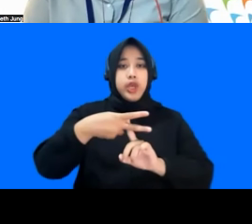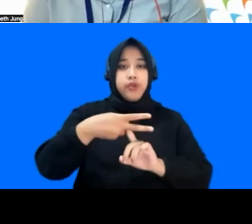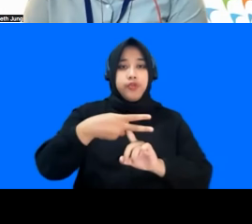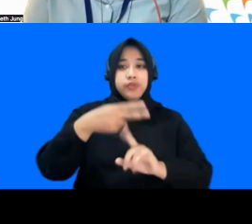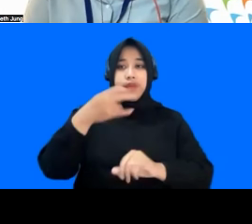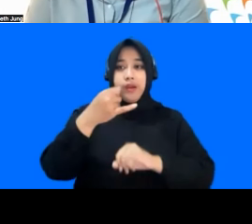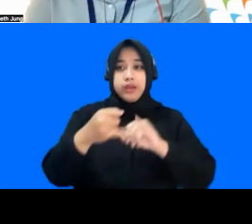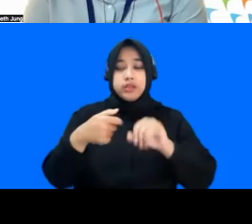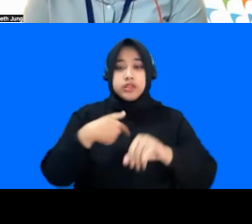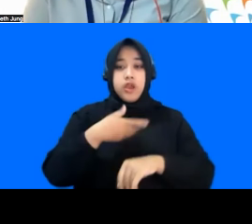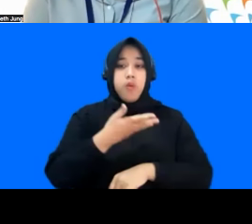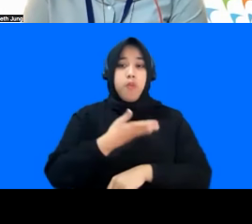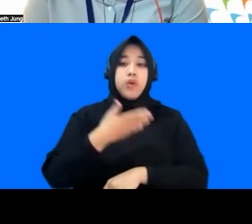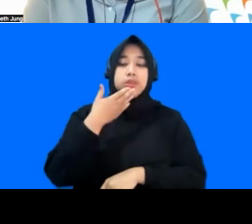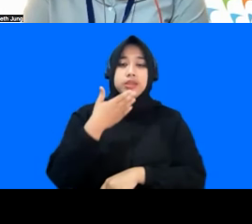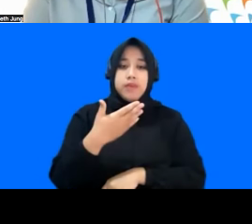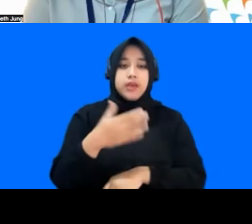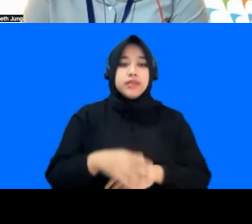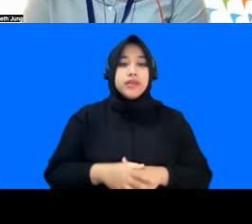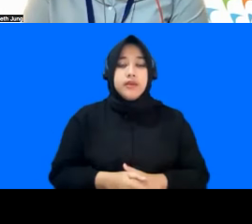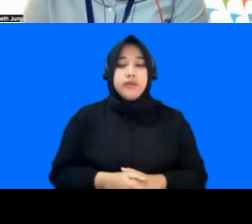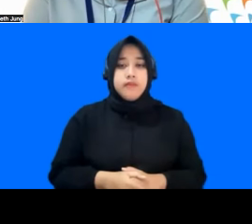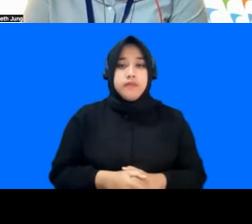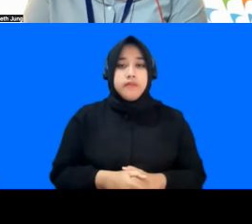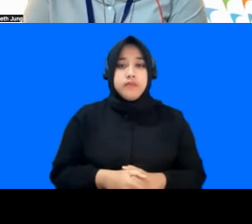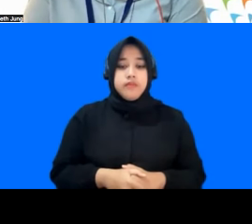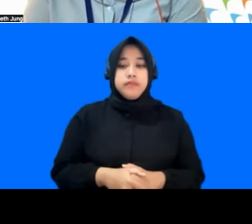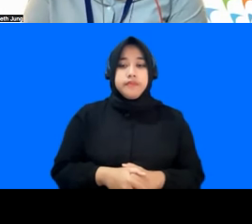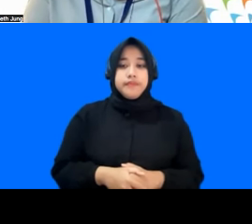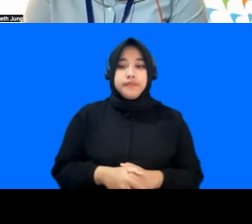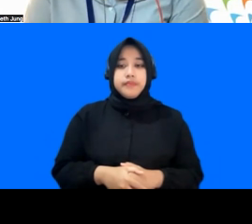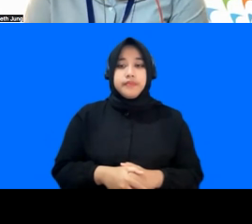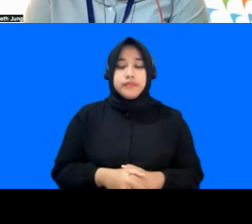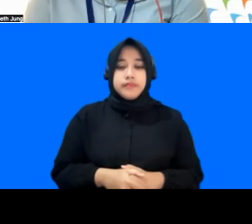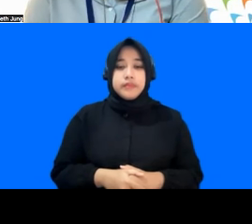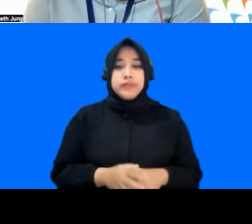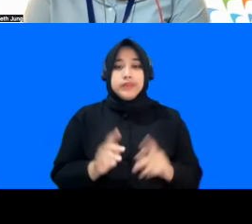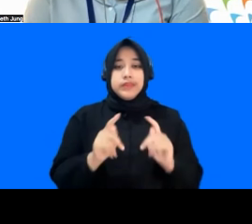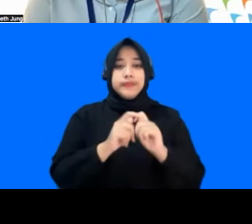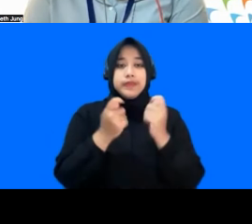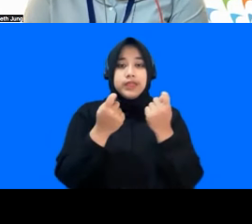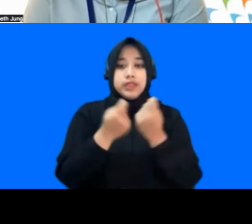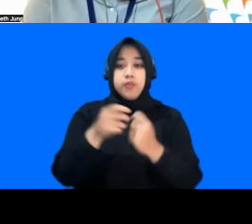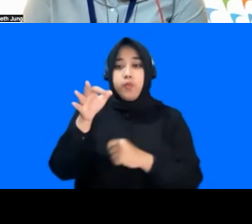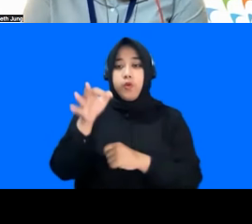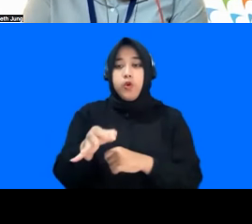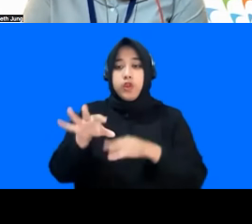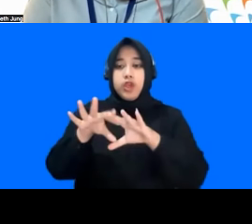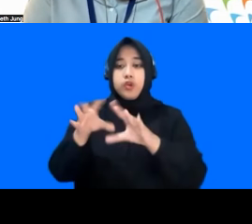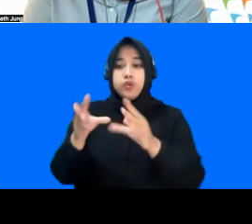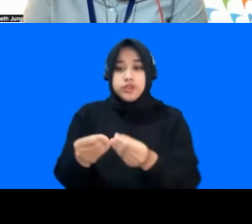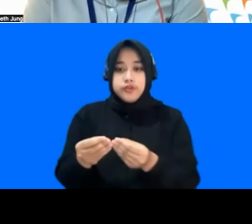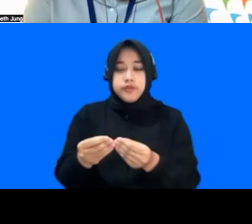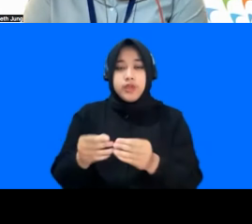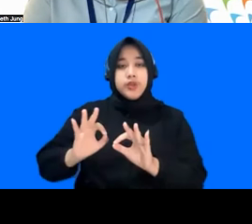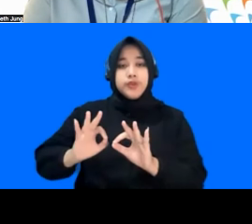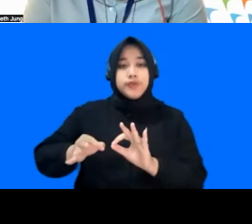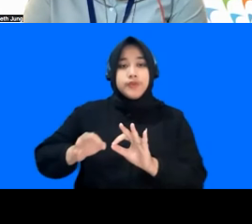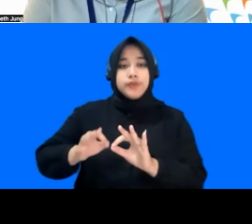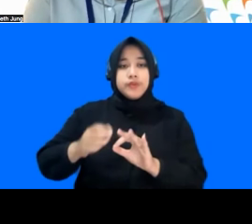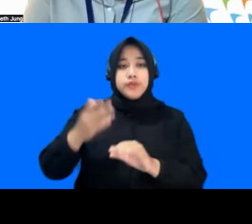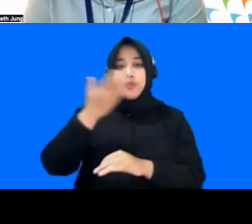course, reserved for inclusive city events team, interpreters, and colleagues for their priceless contribution and for the running